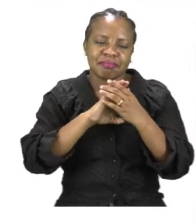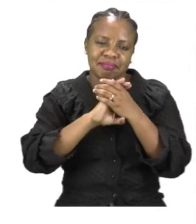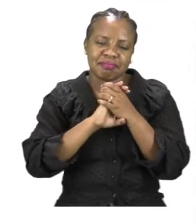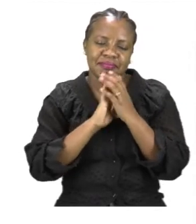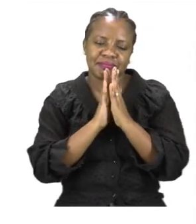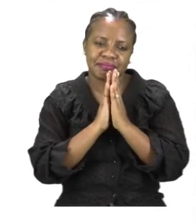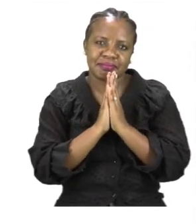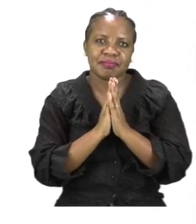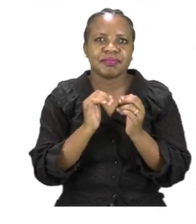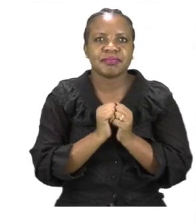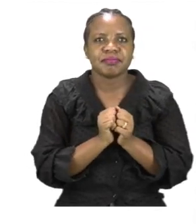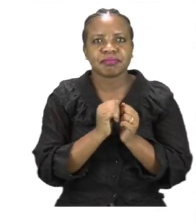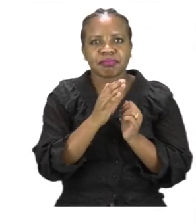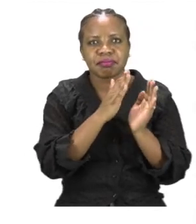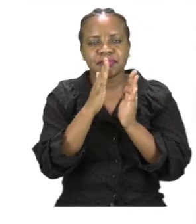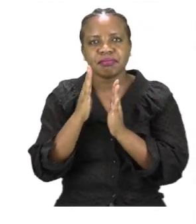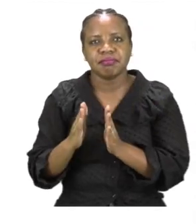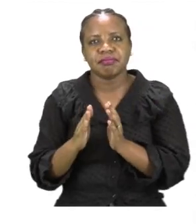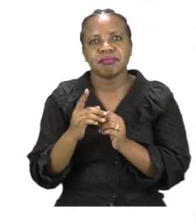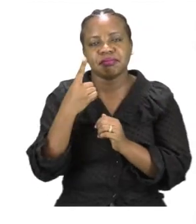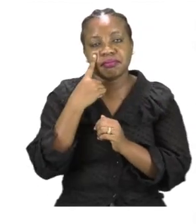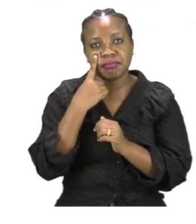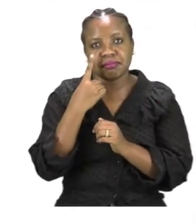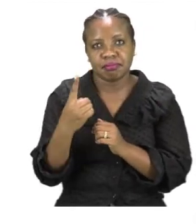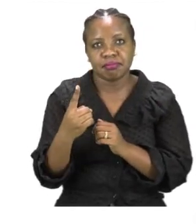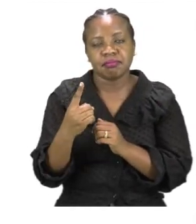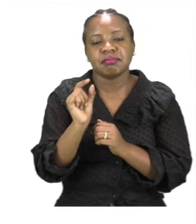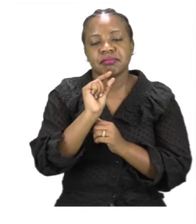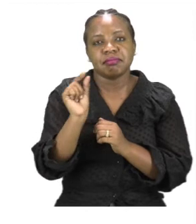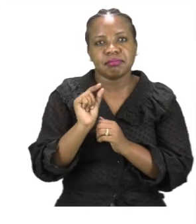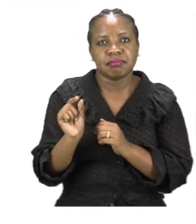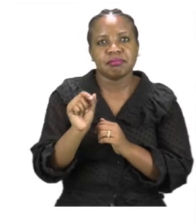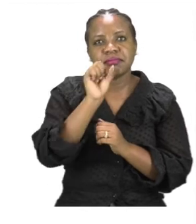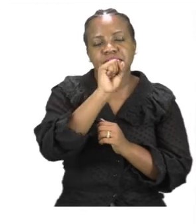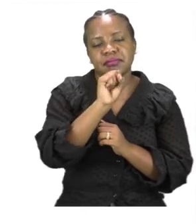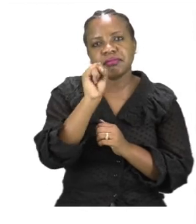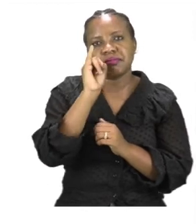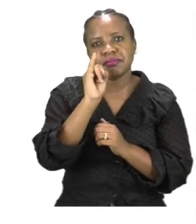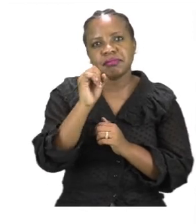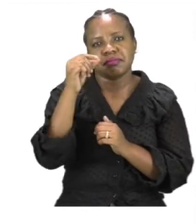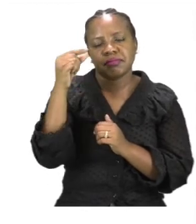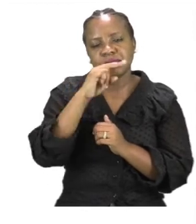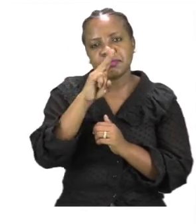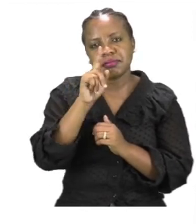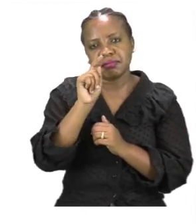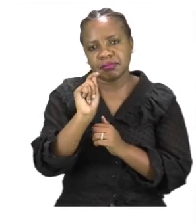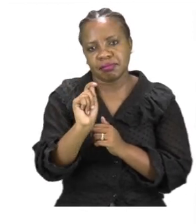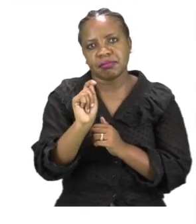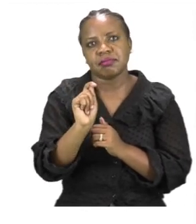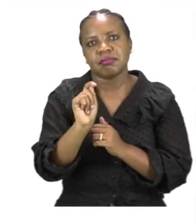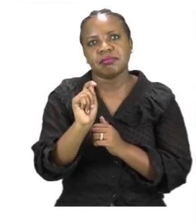sight words. Now remember, sight words are words that we often see and use when we are reading